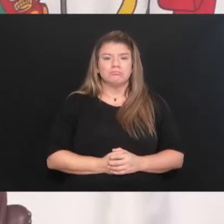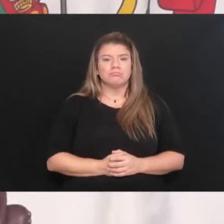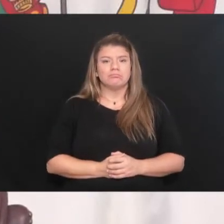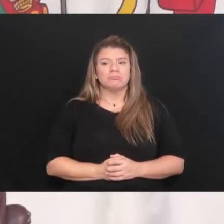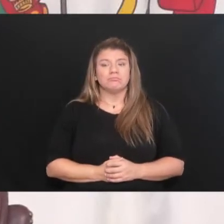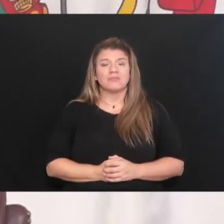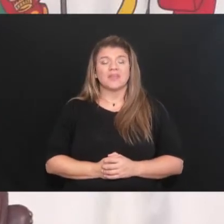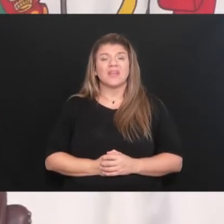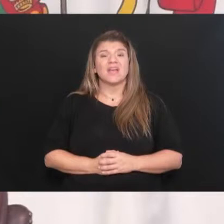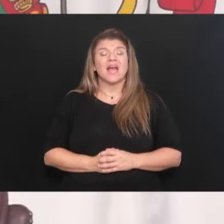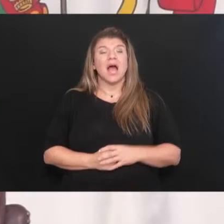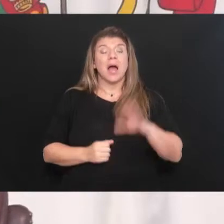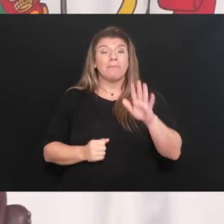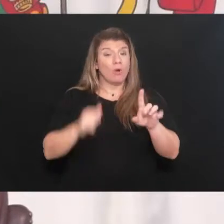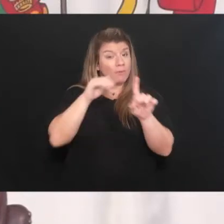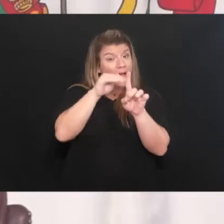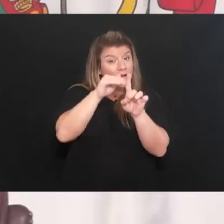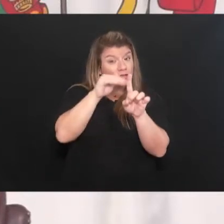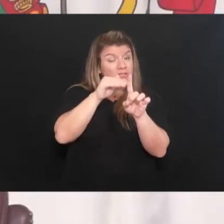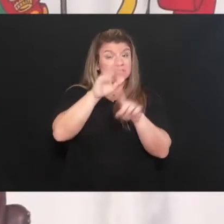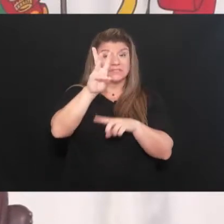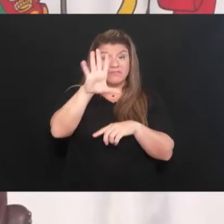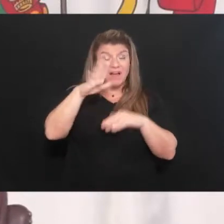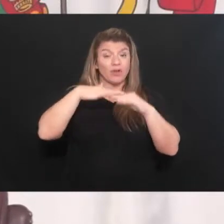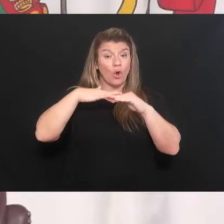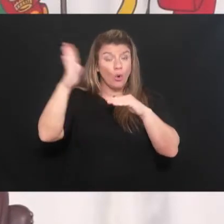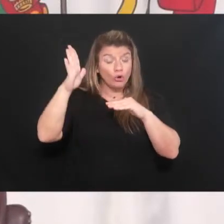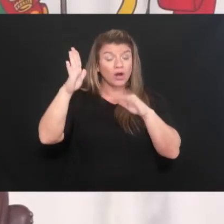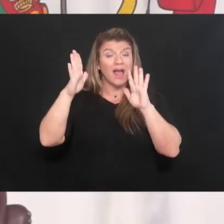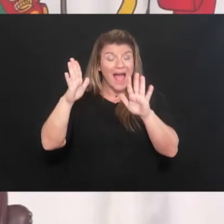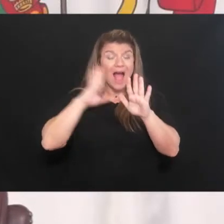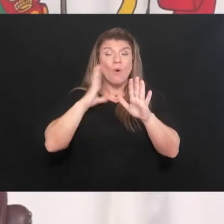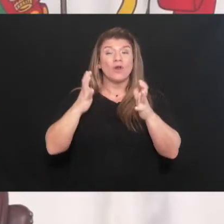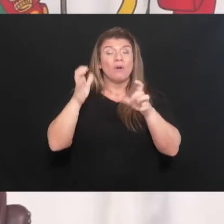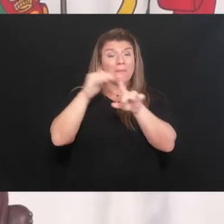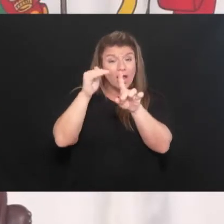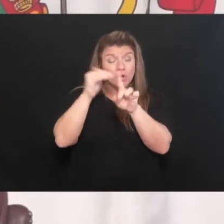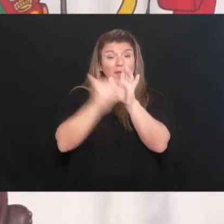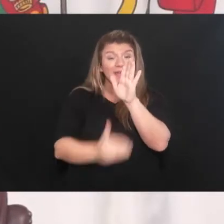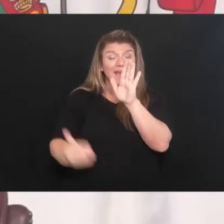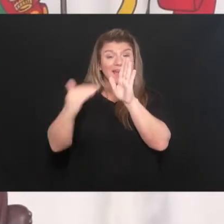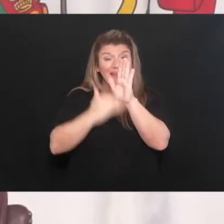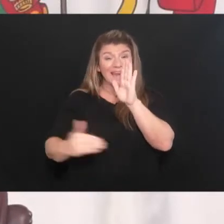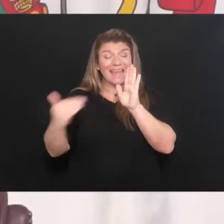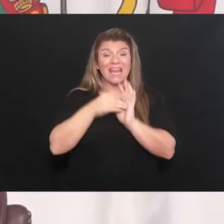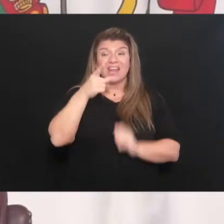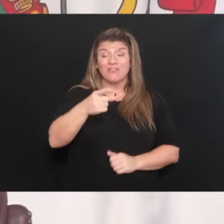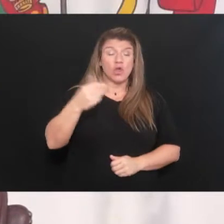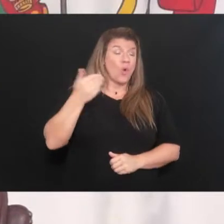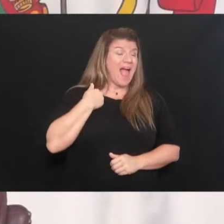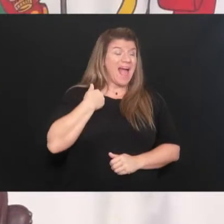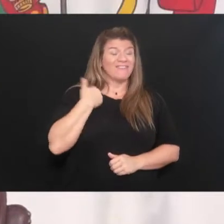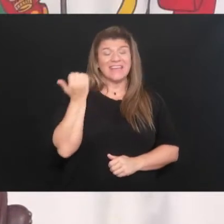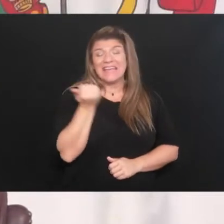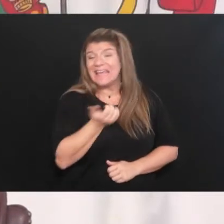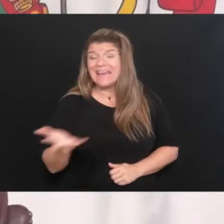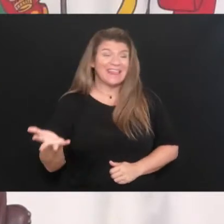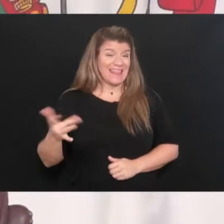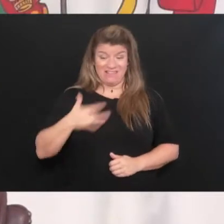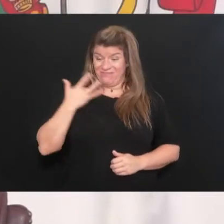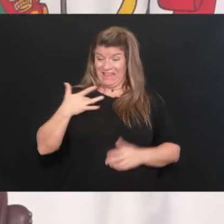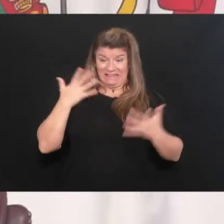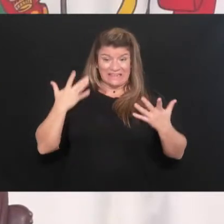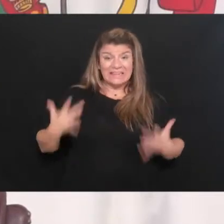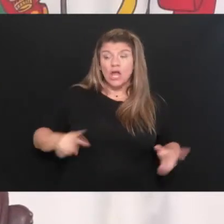From the standpoint of reminders, 65 and older, again, I remind you over and over, if you have any symptoms at all, go